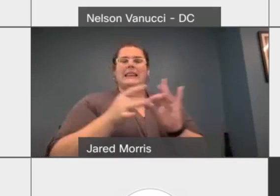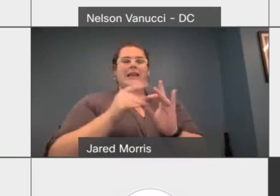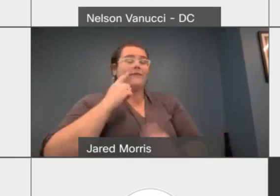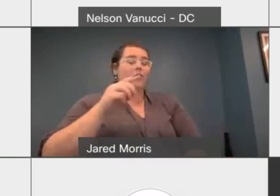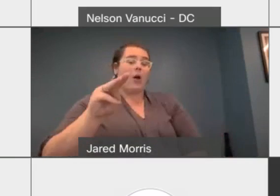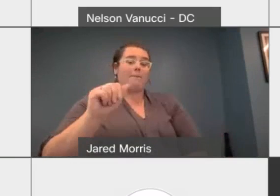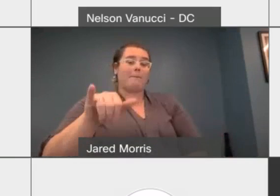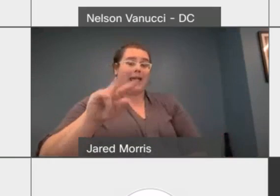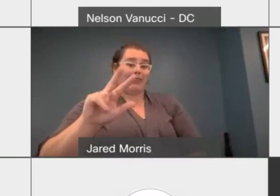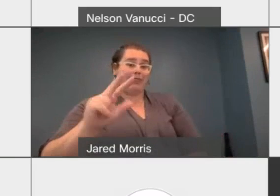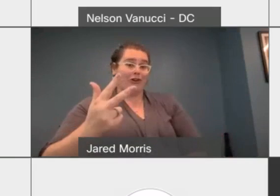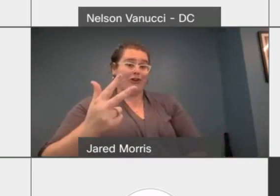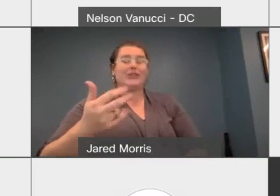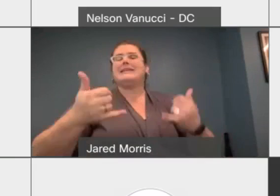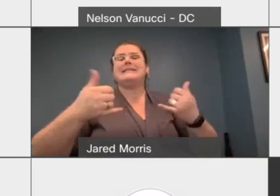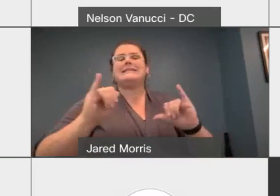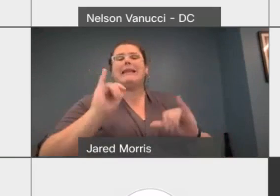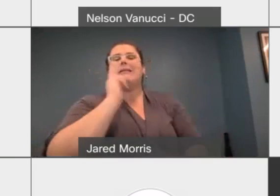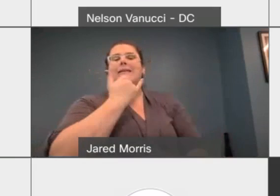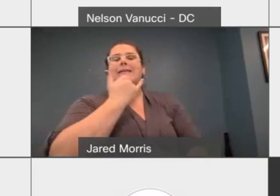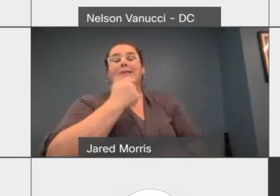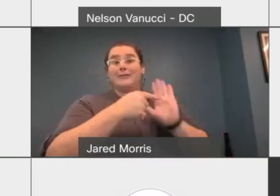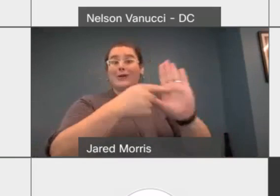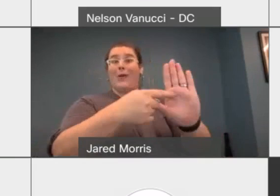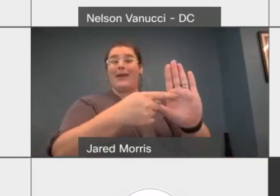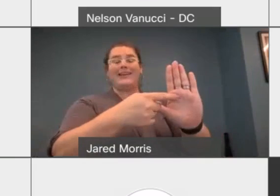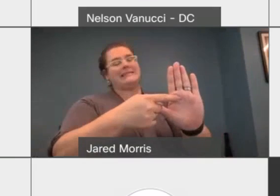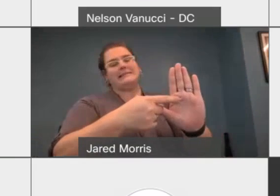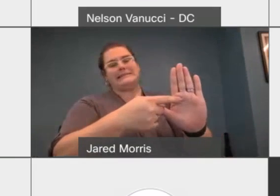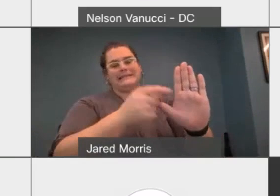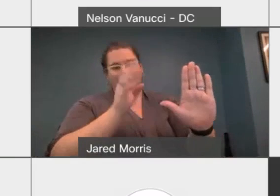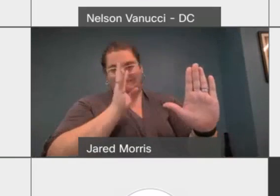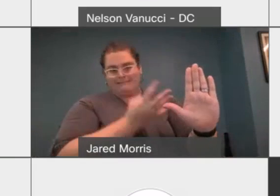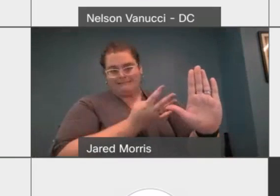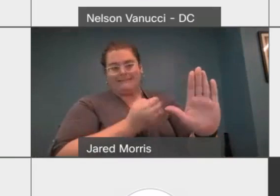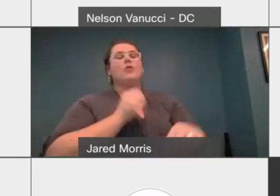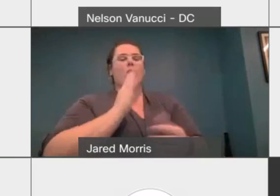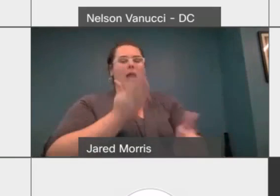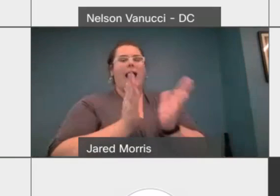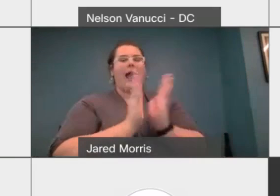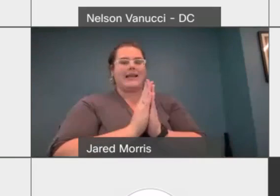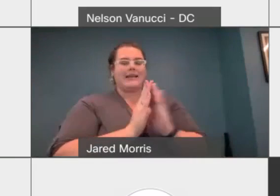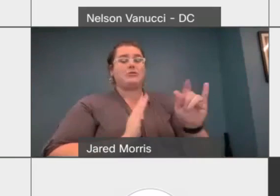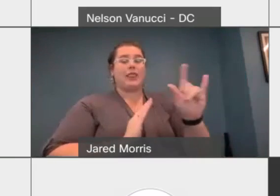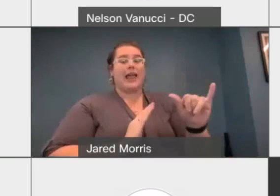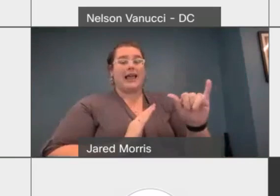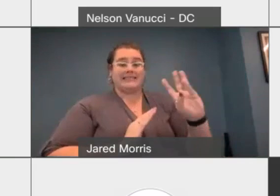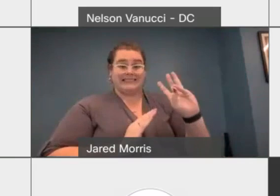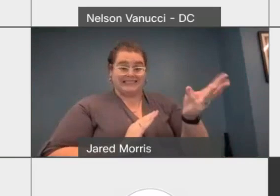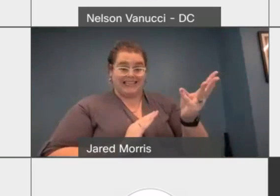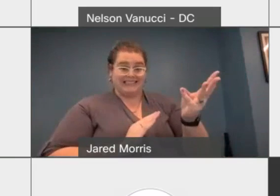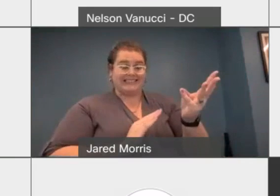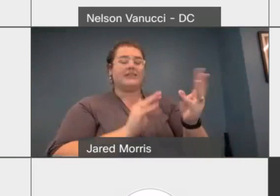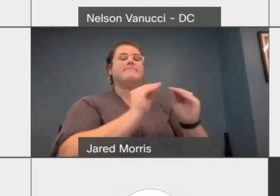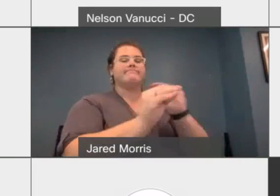that removed. And like I said, there also will get them to update the July 6th date to July 14th when